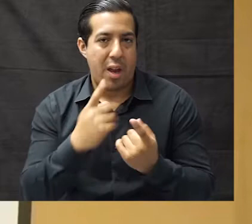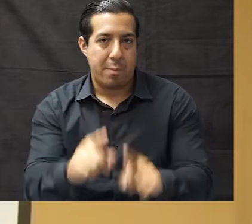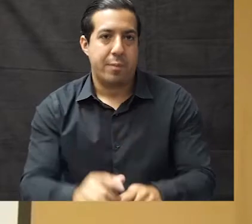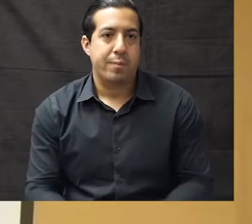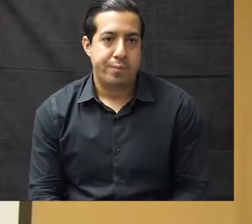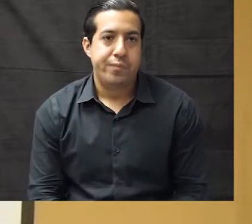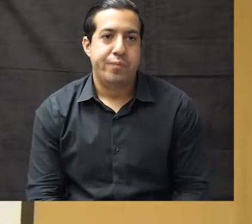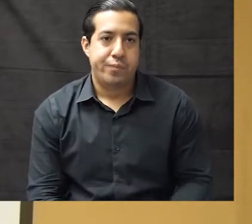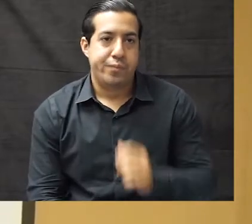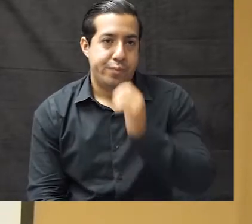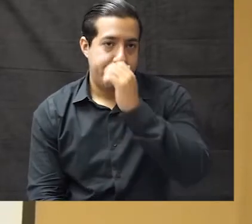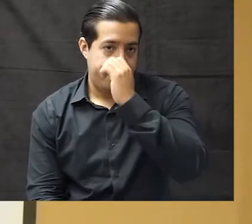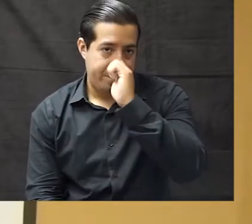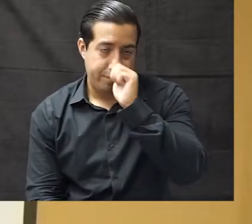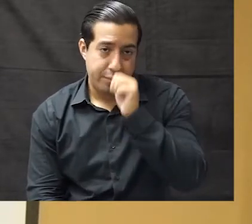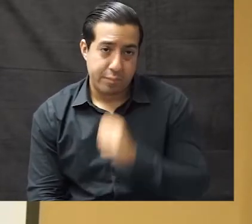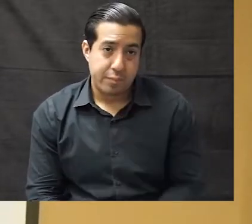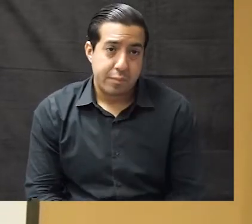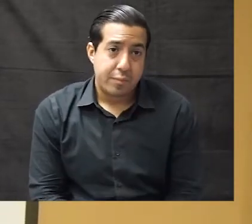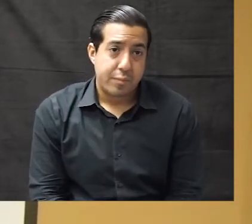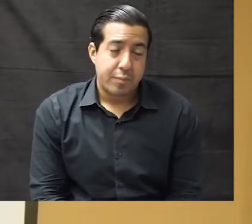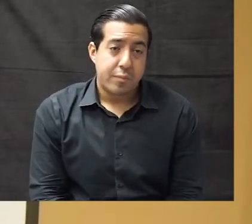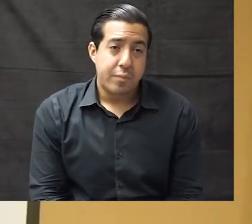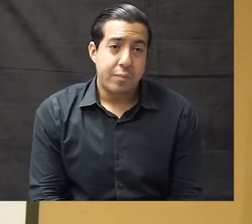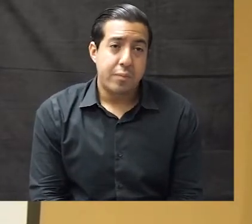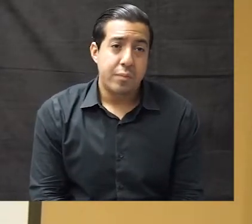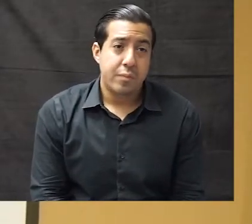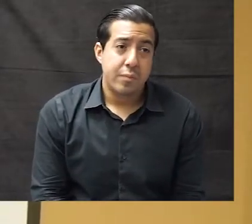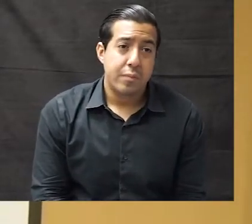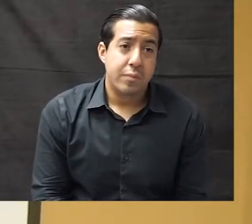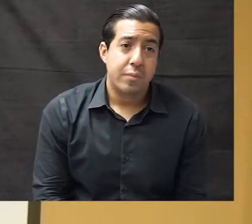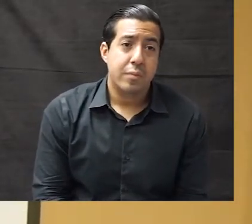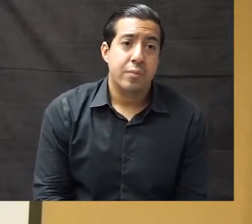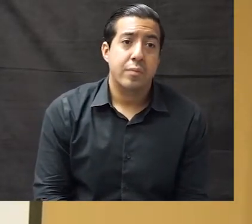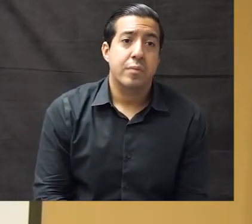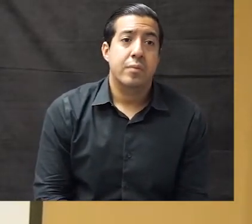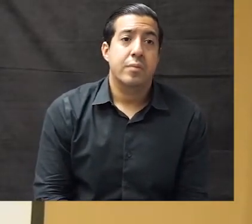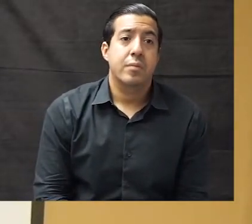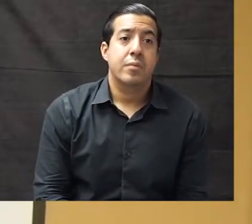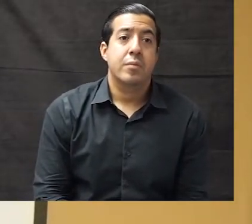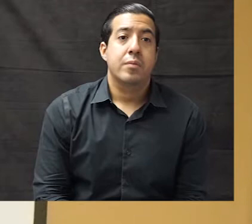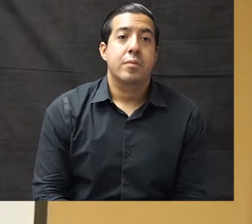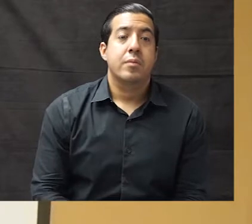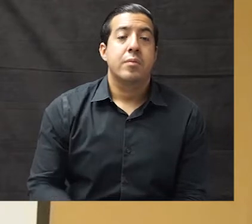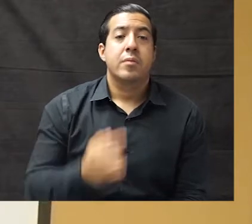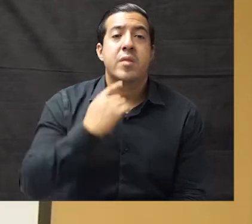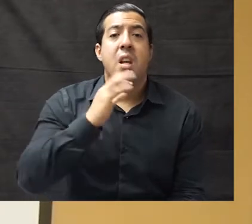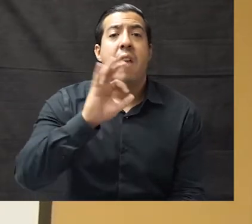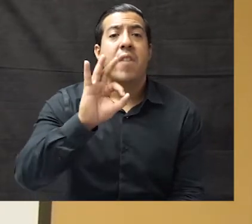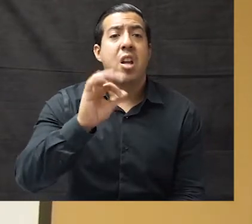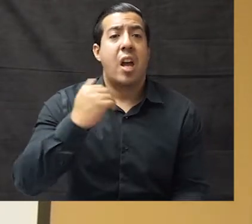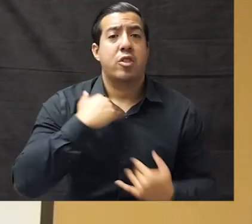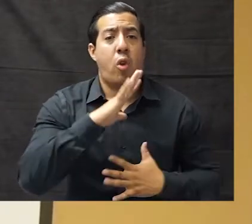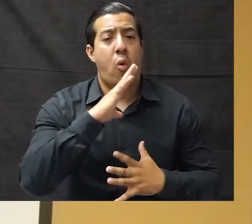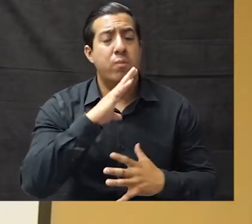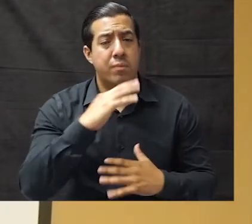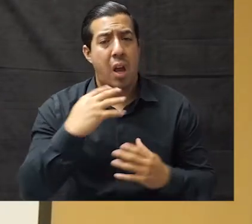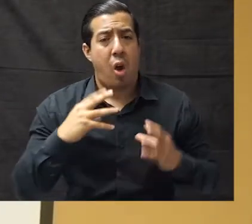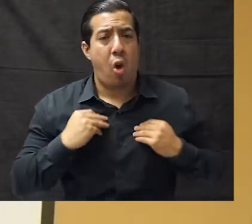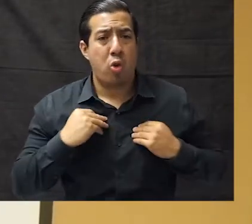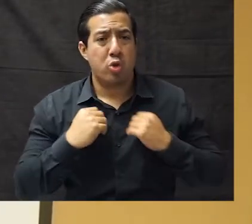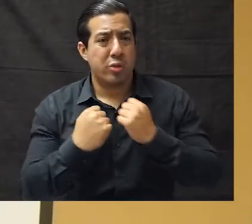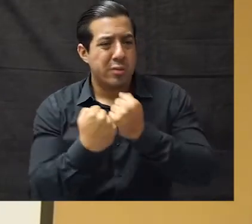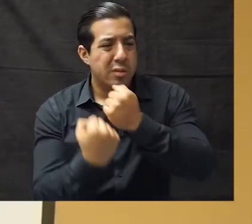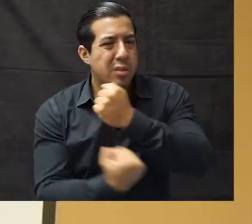were made by pharmaceutical companies to try and find things that were more potent, better pain management. But it's